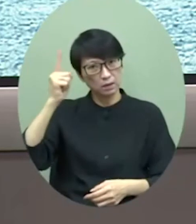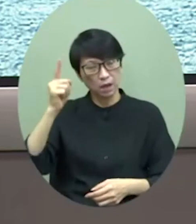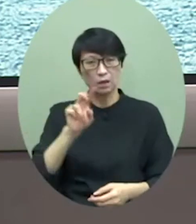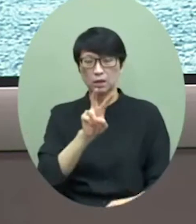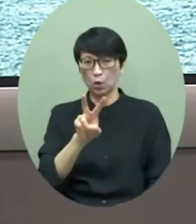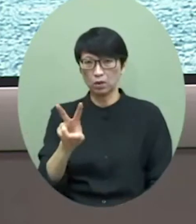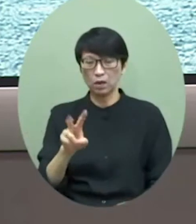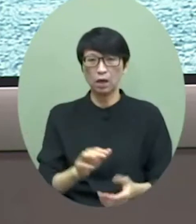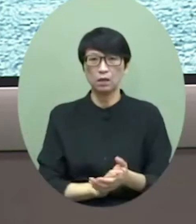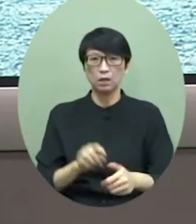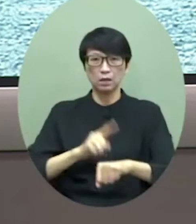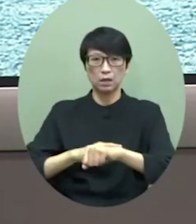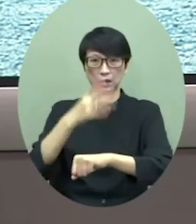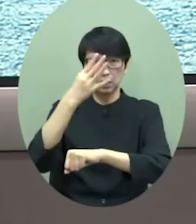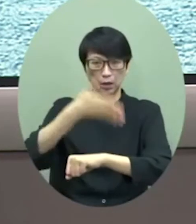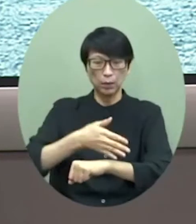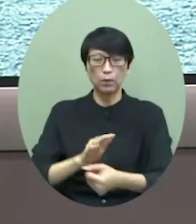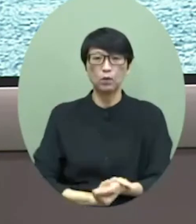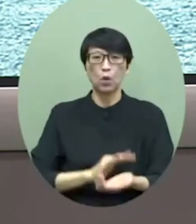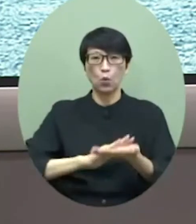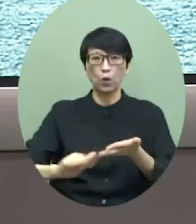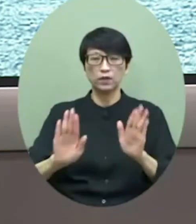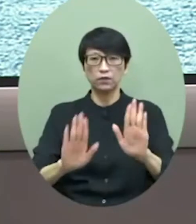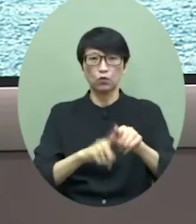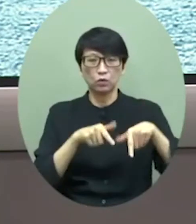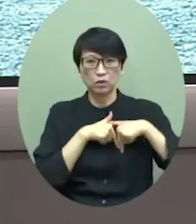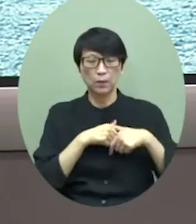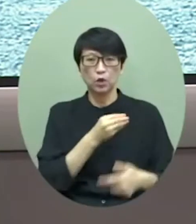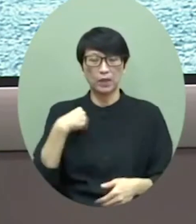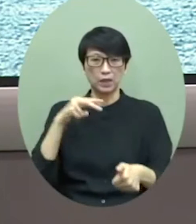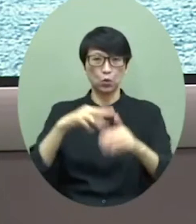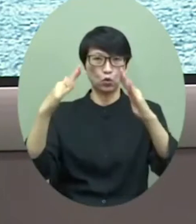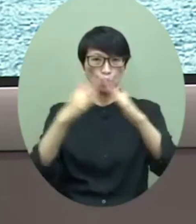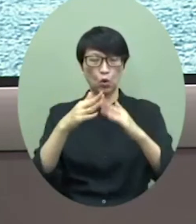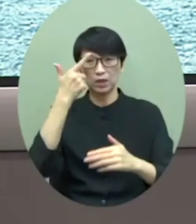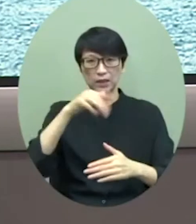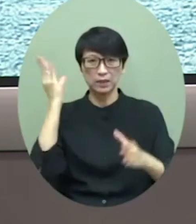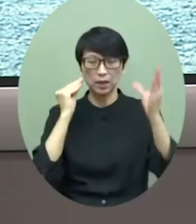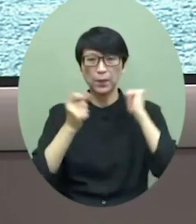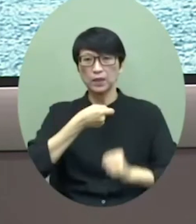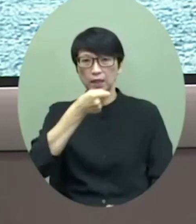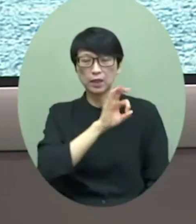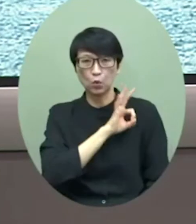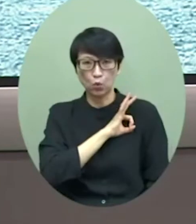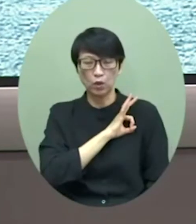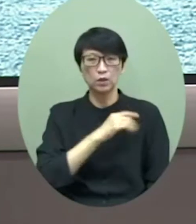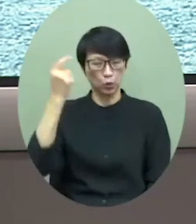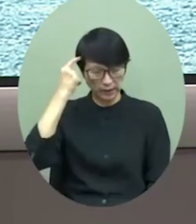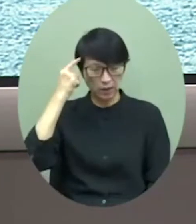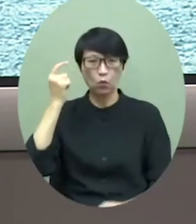serious is the epidemic? I think for all of us, if you've been following the press briefing